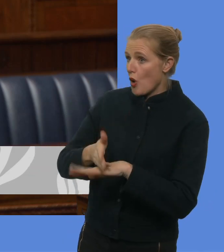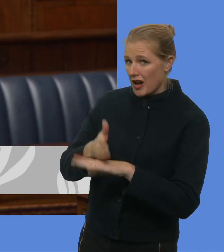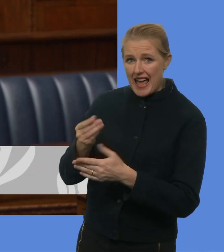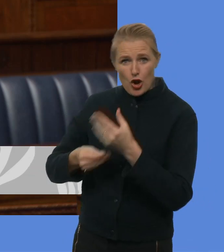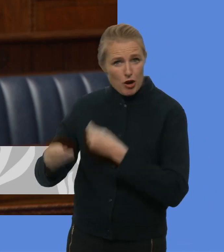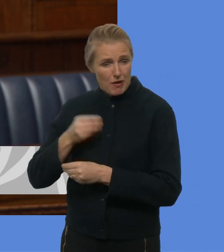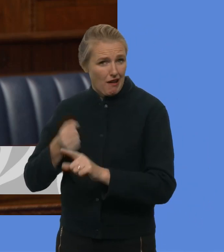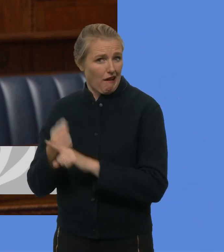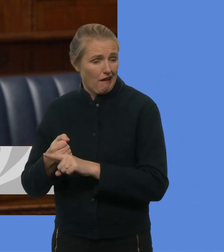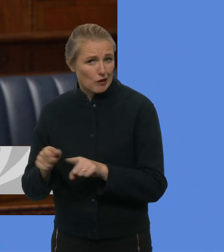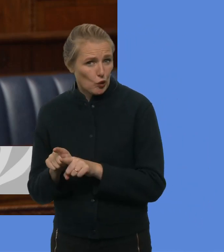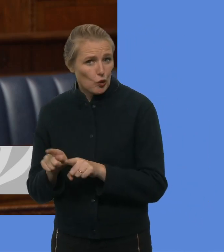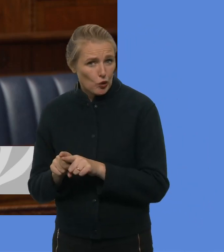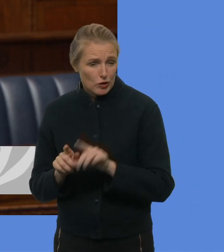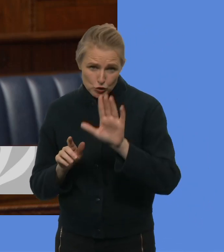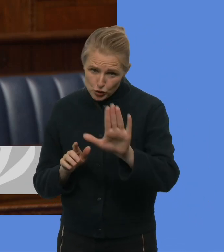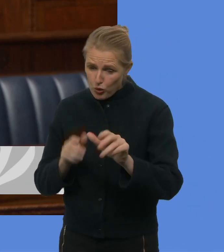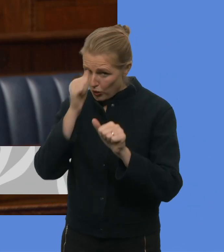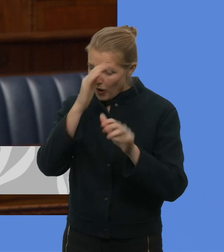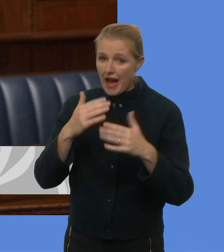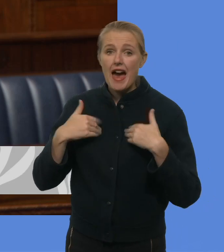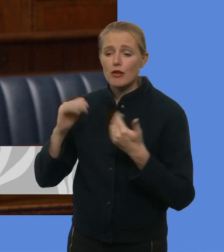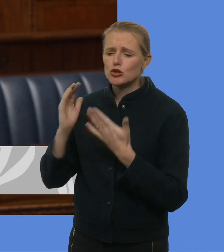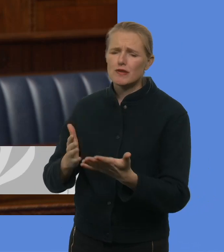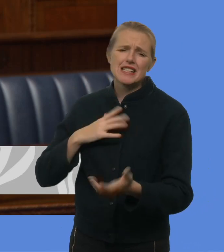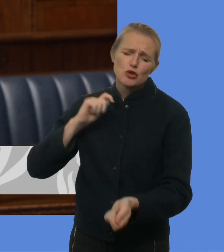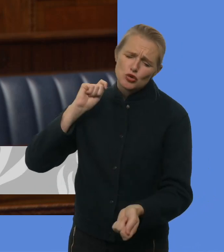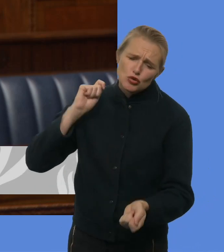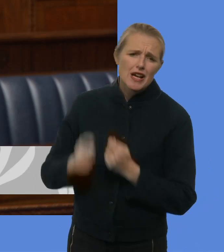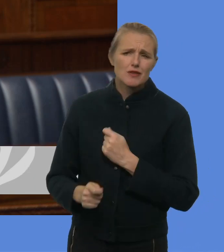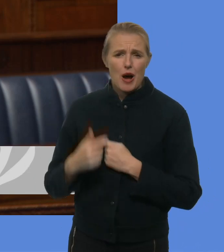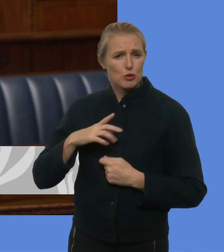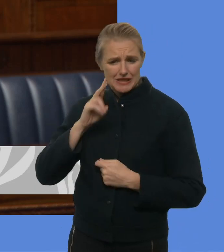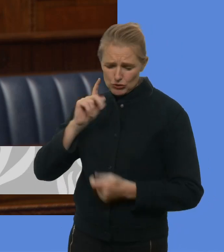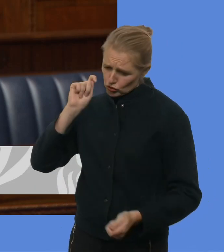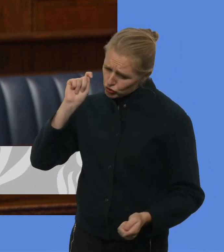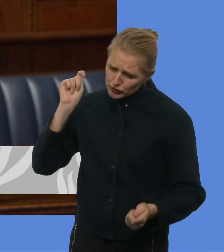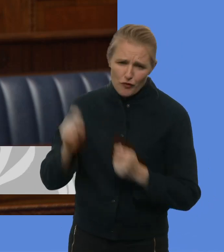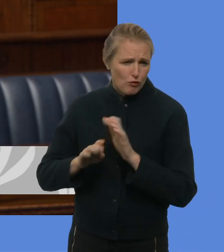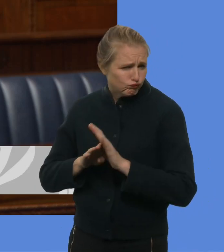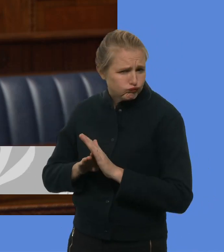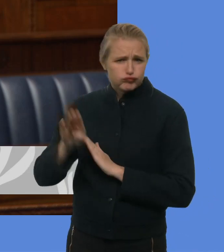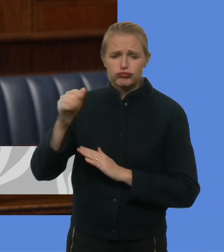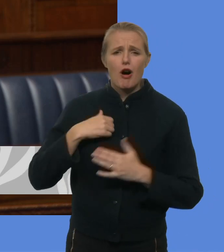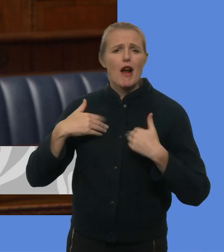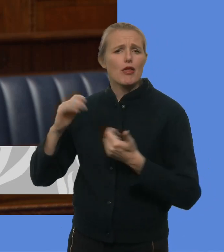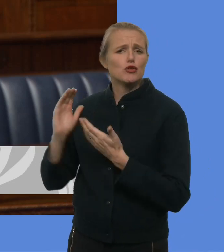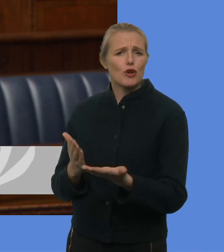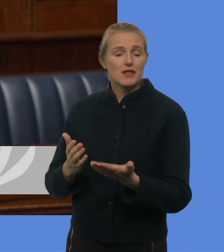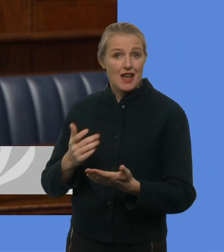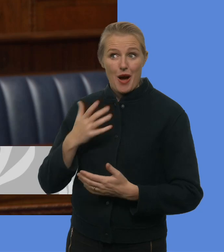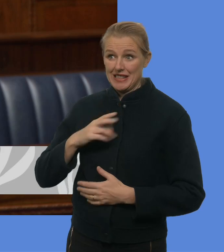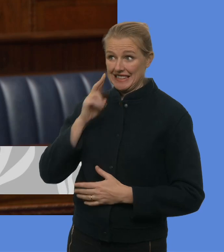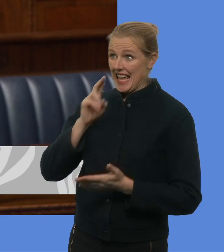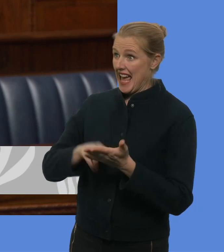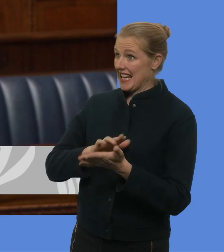member we need that transformation of the health service. I want to see that transformation of the health service. I want to see the NHS here